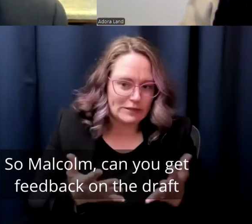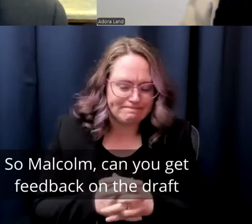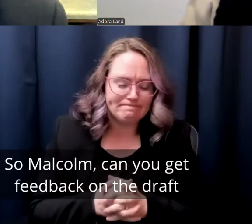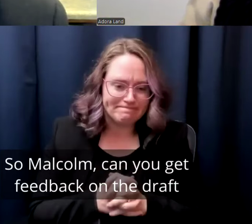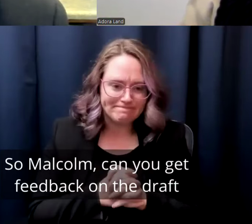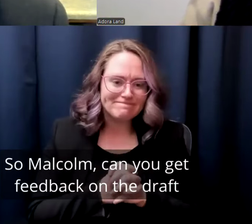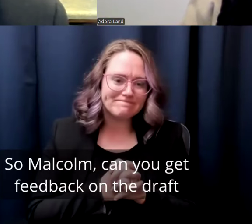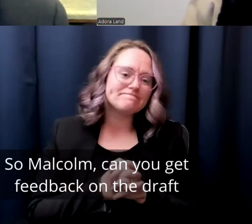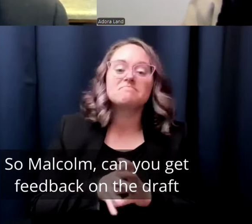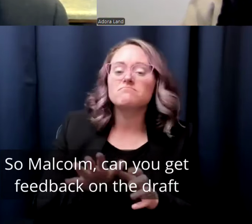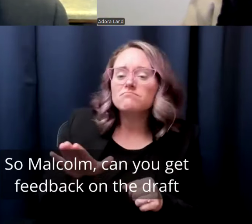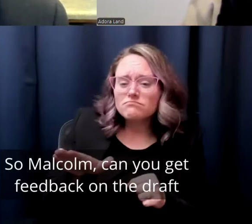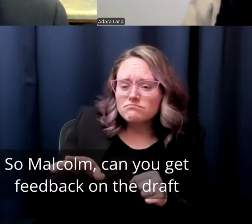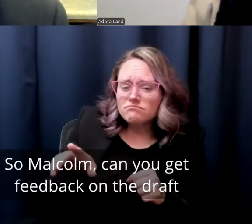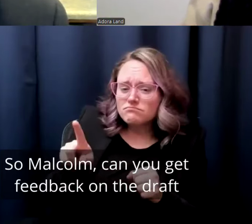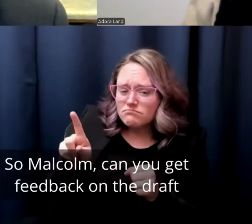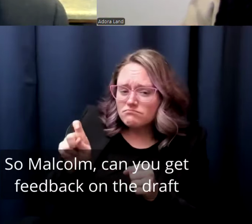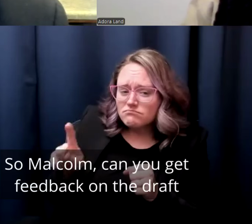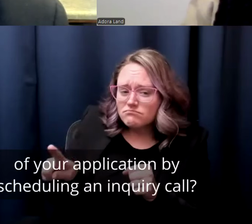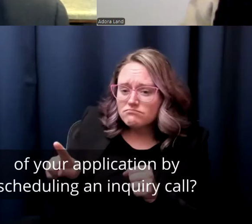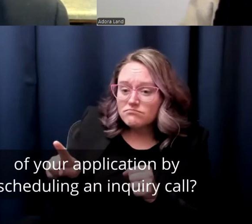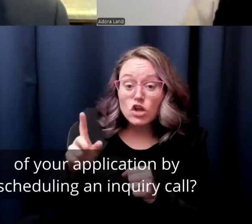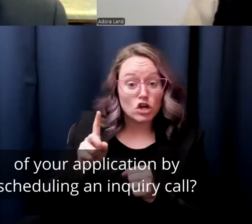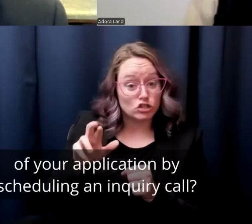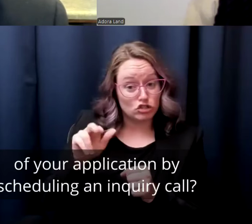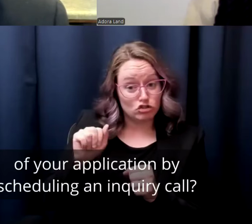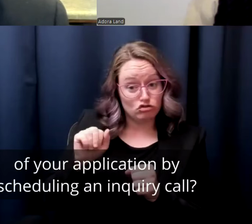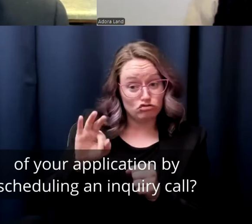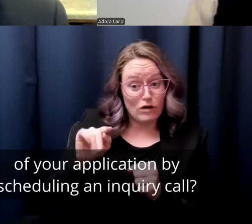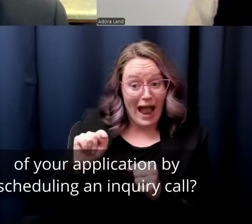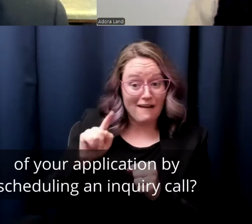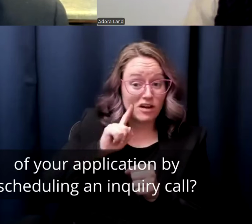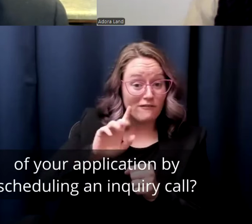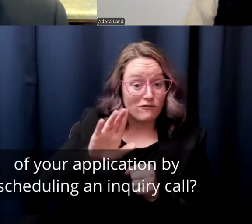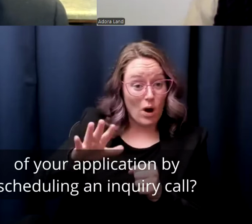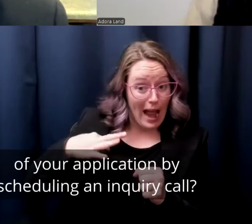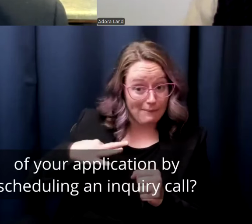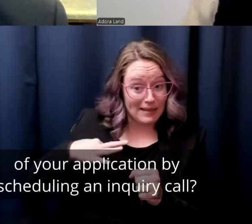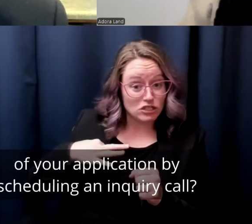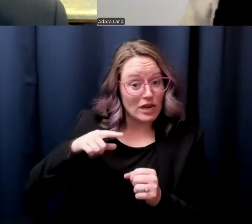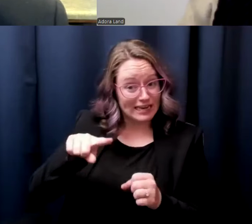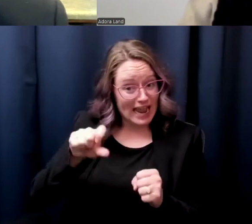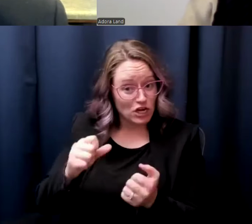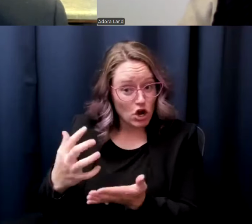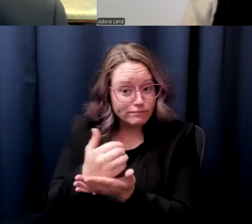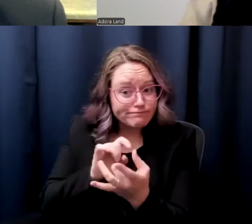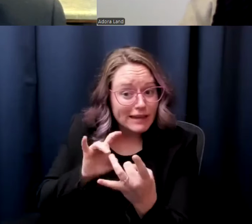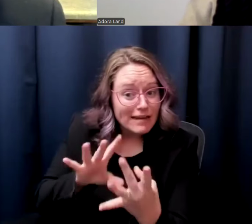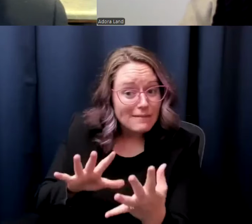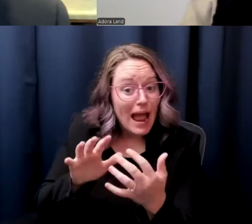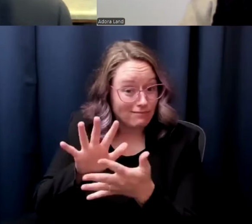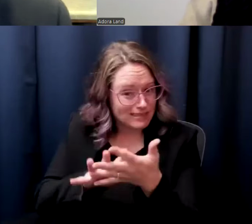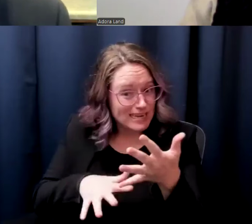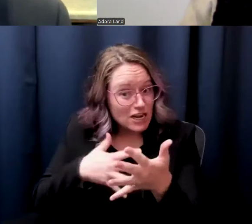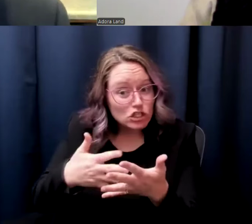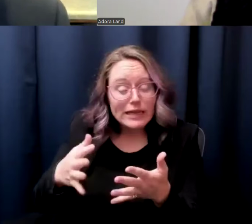So, Malcolm, can you get feedback on the draft of your application by scheduling an inquiry call?